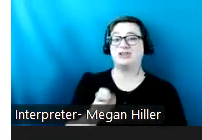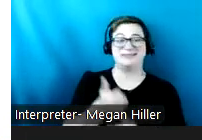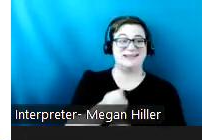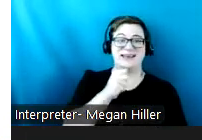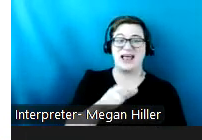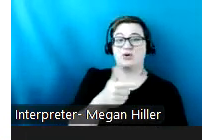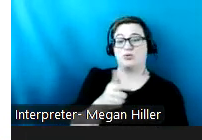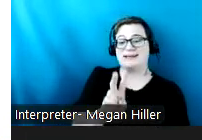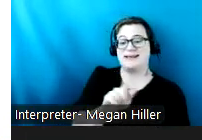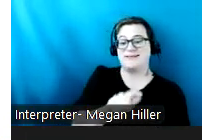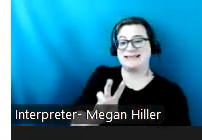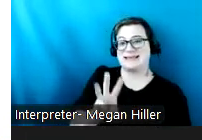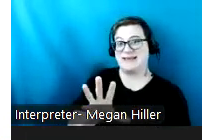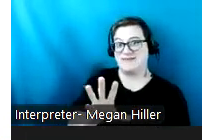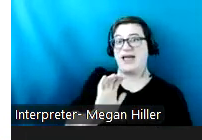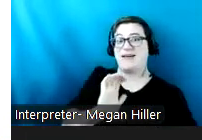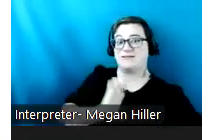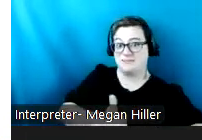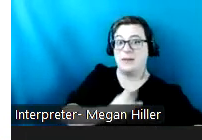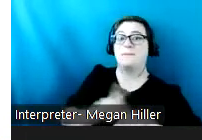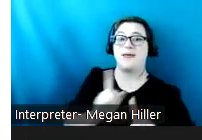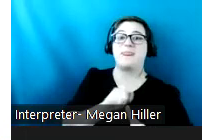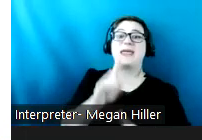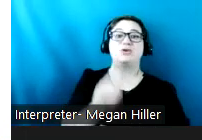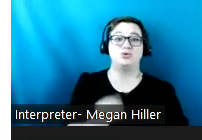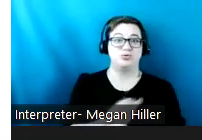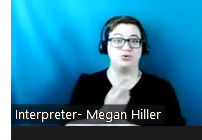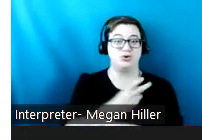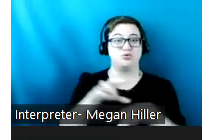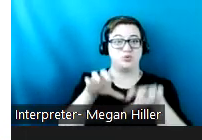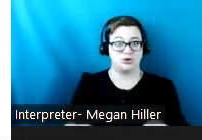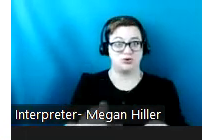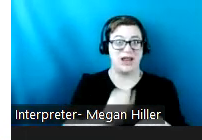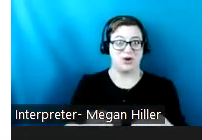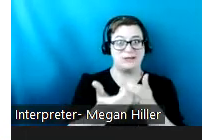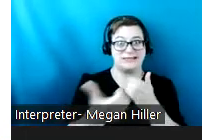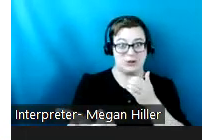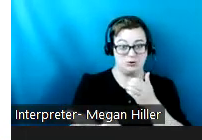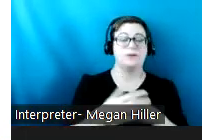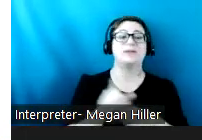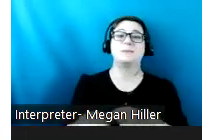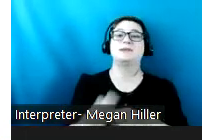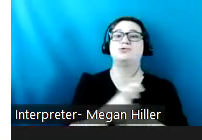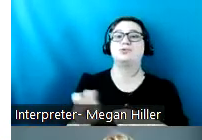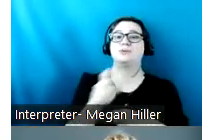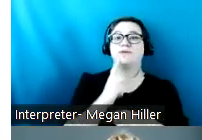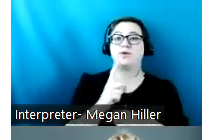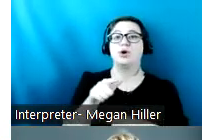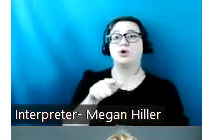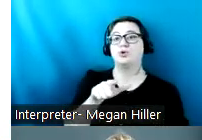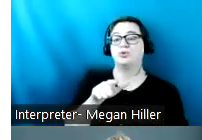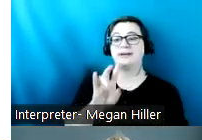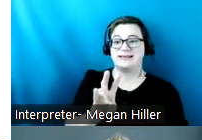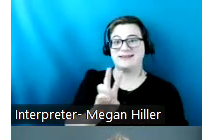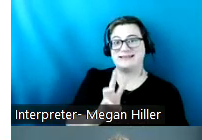2765 designated, but they do implement restraint or seclusion, they must transfer the individual to a